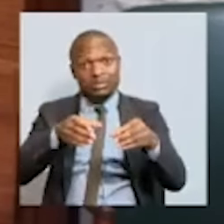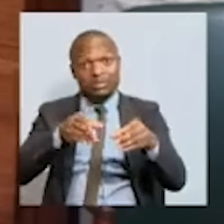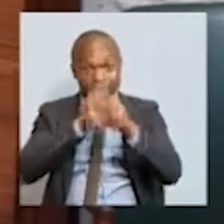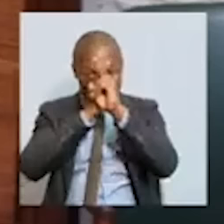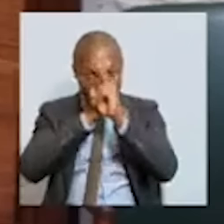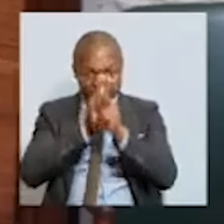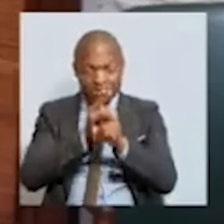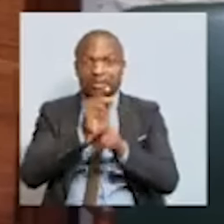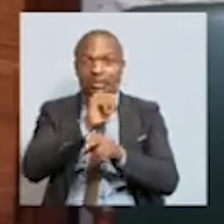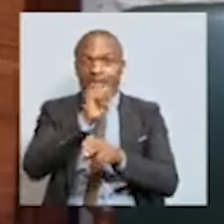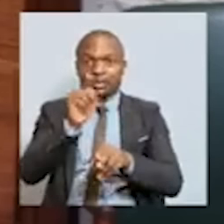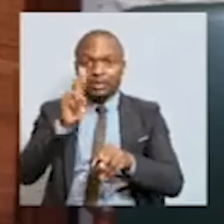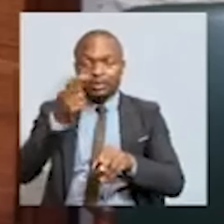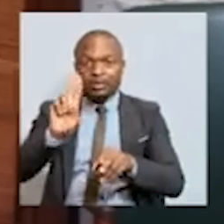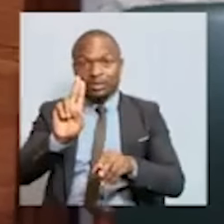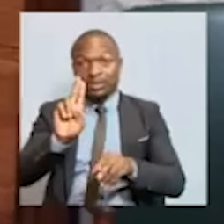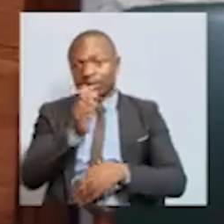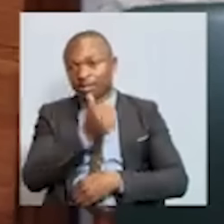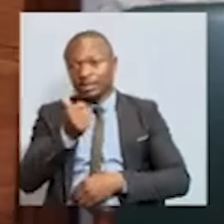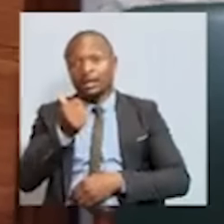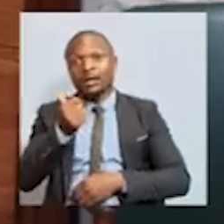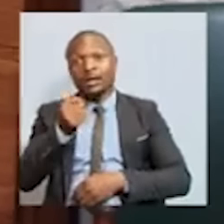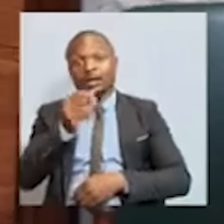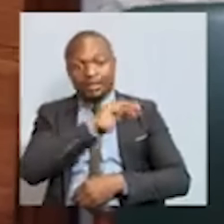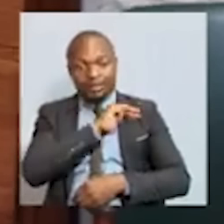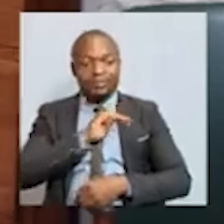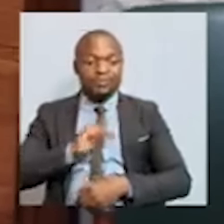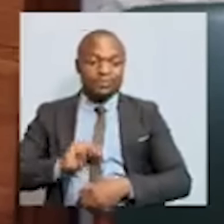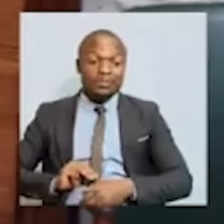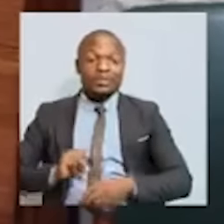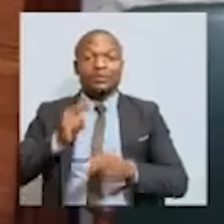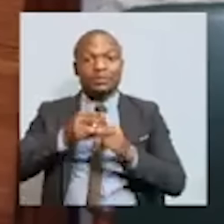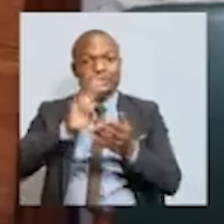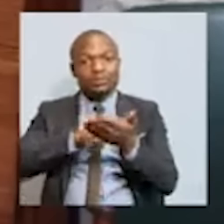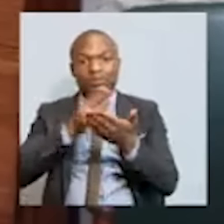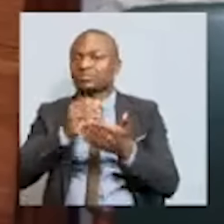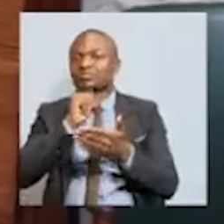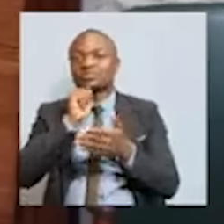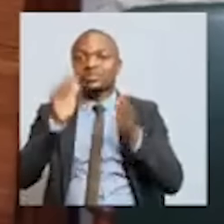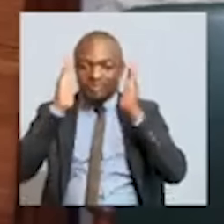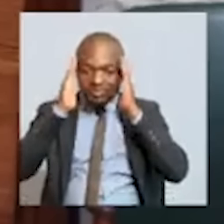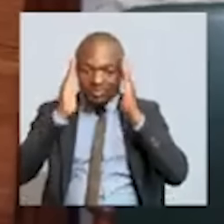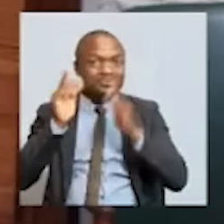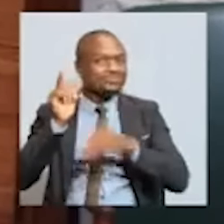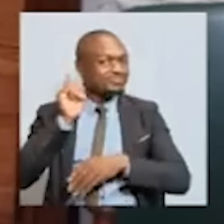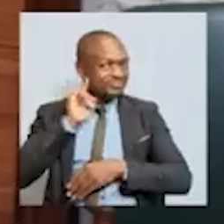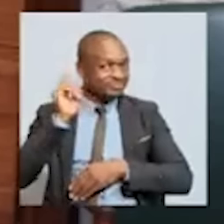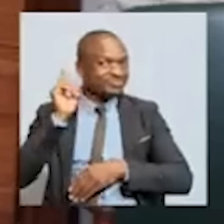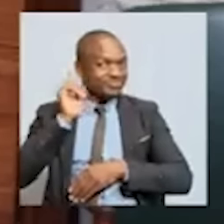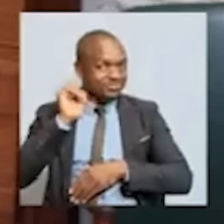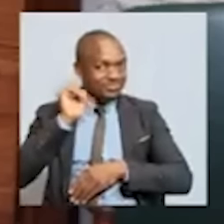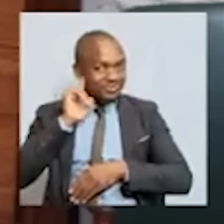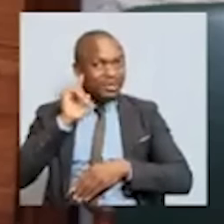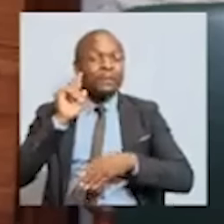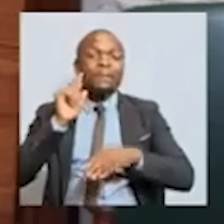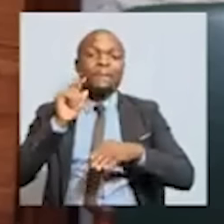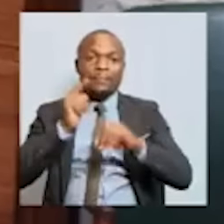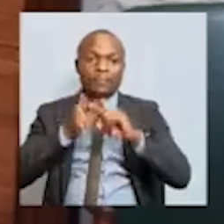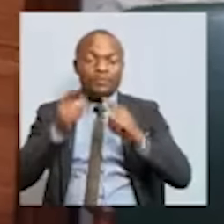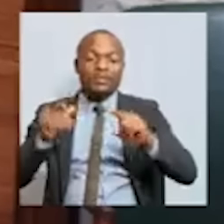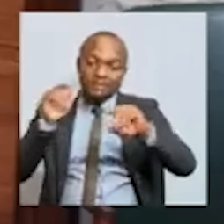Zulu, MP, and other members named as witnesses did not attend the hearing, despite being served with